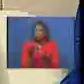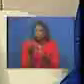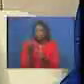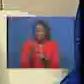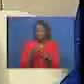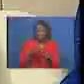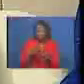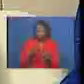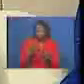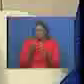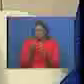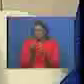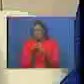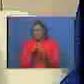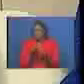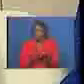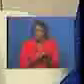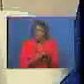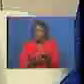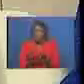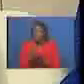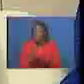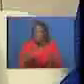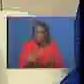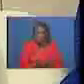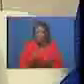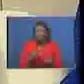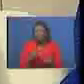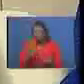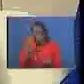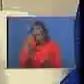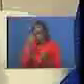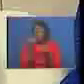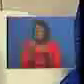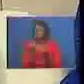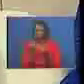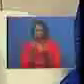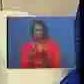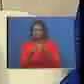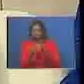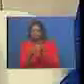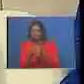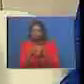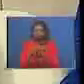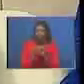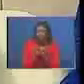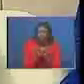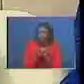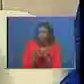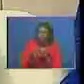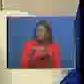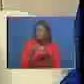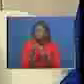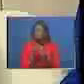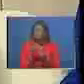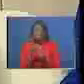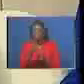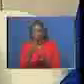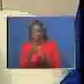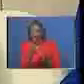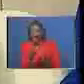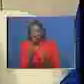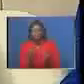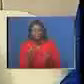resources we are preparing persons with disability for interviews, how do they make their CVs, how do they go for an interview and